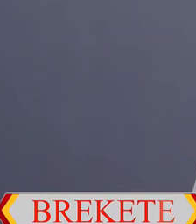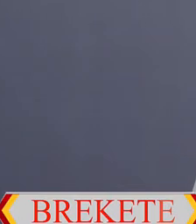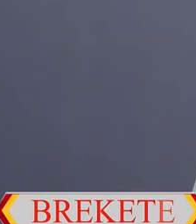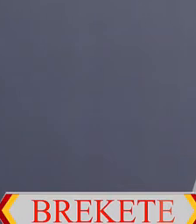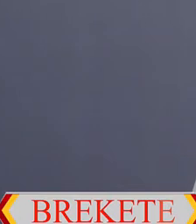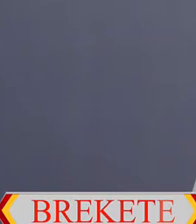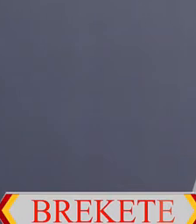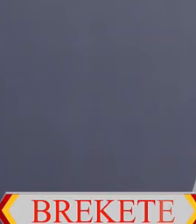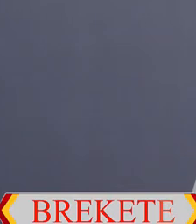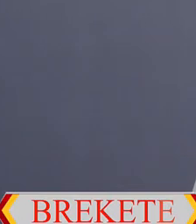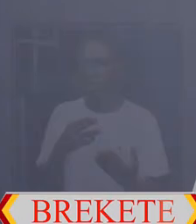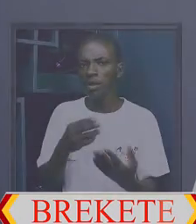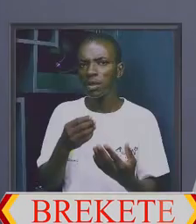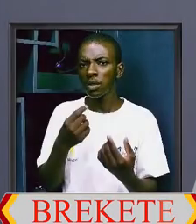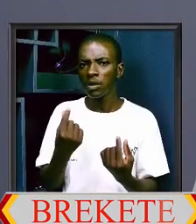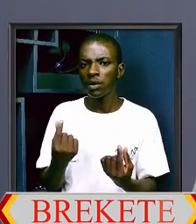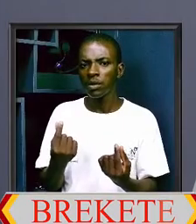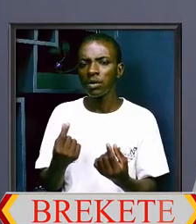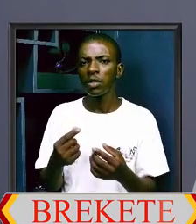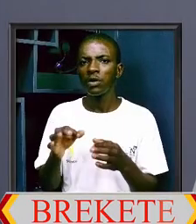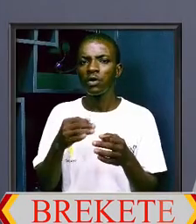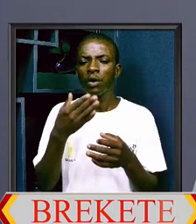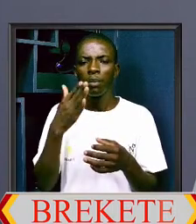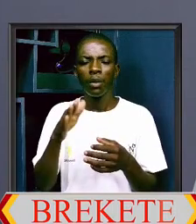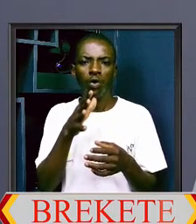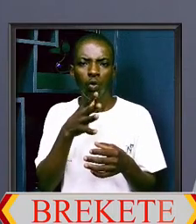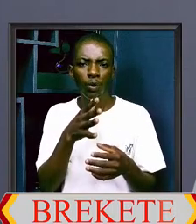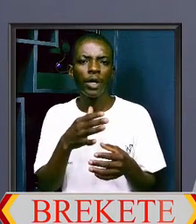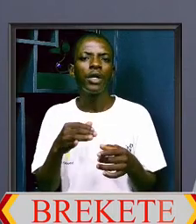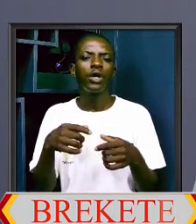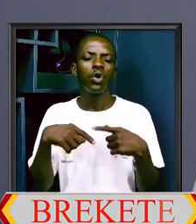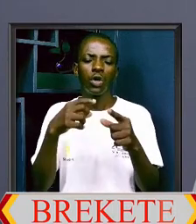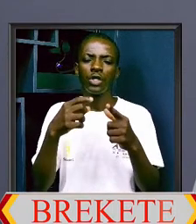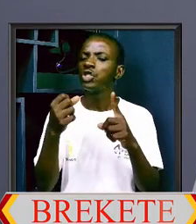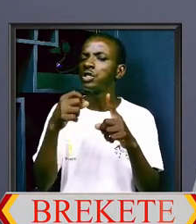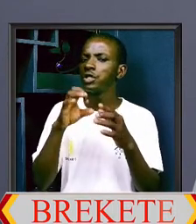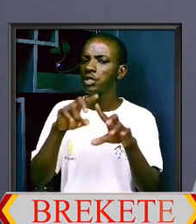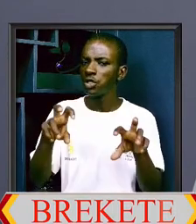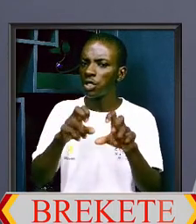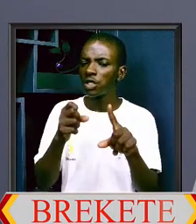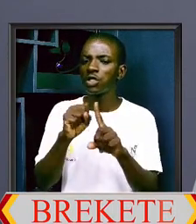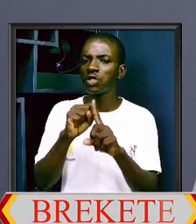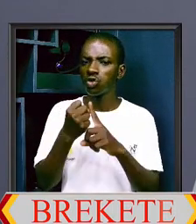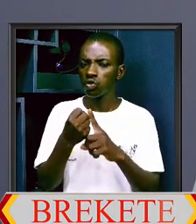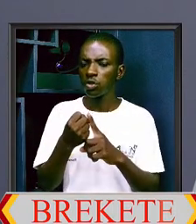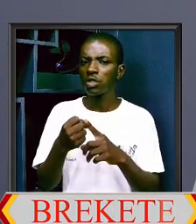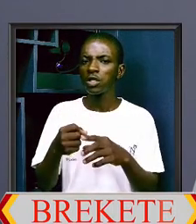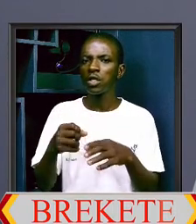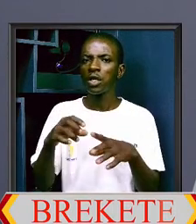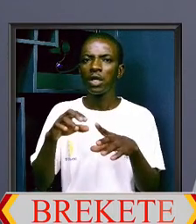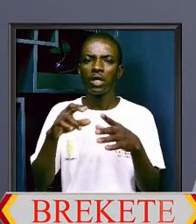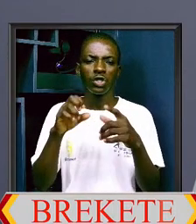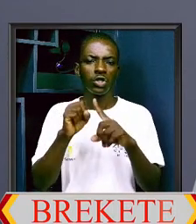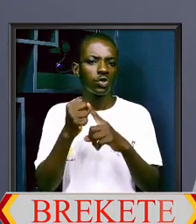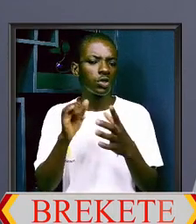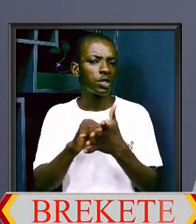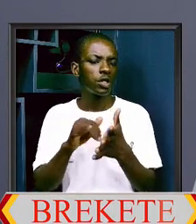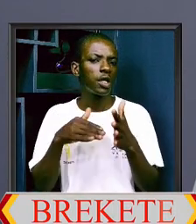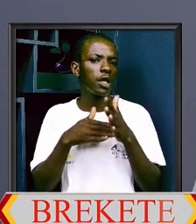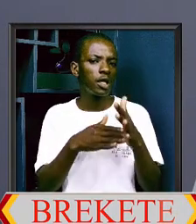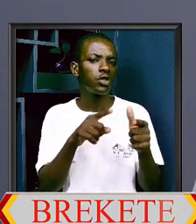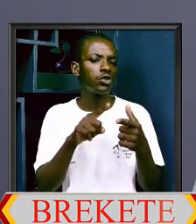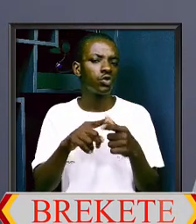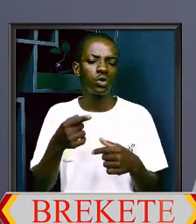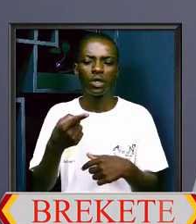ones they call bad women go and check their condition go and check their situation go and check the circumstances will lead to this